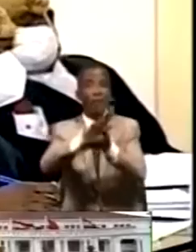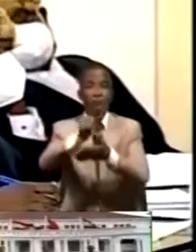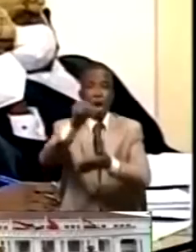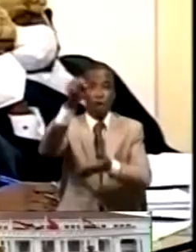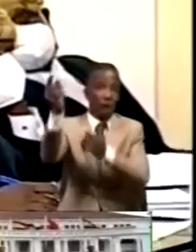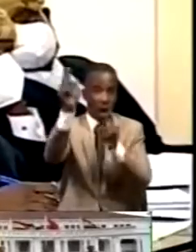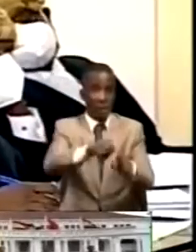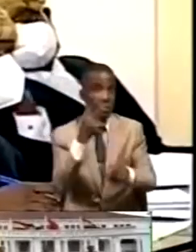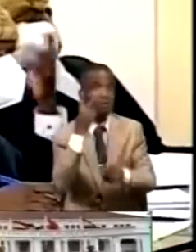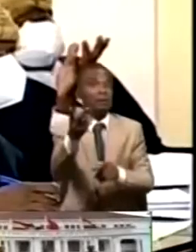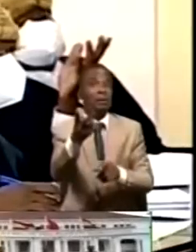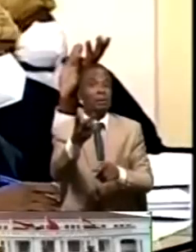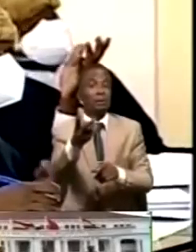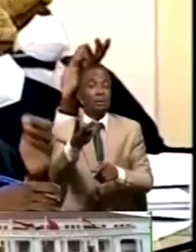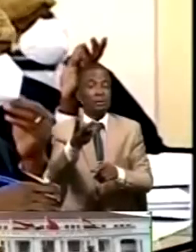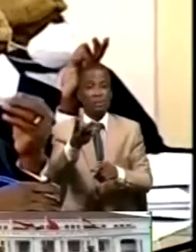Region.